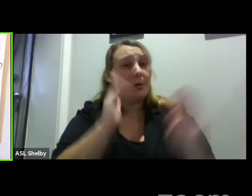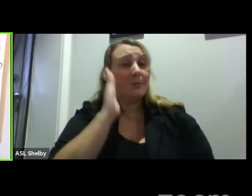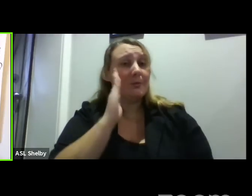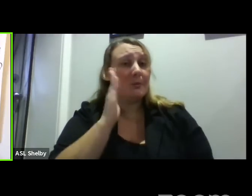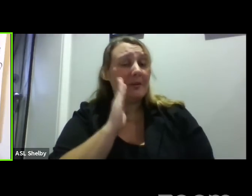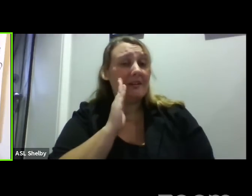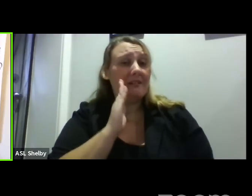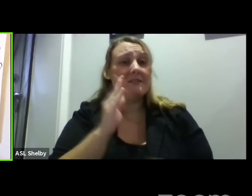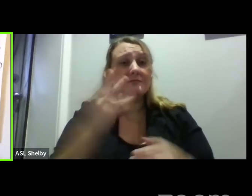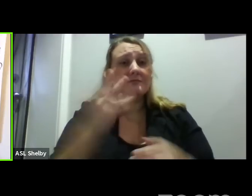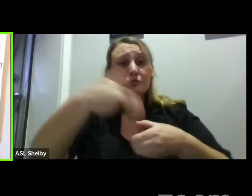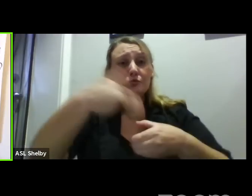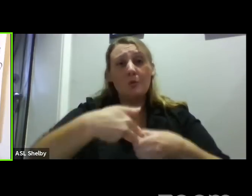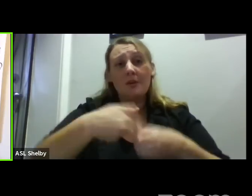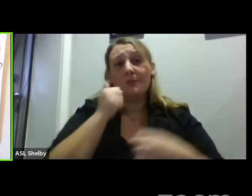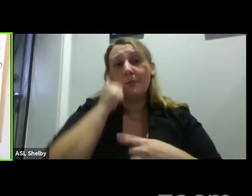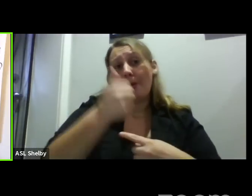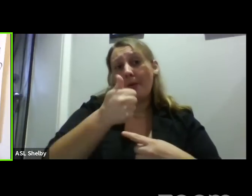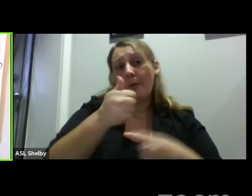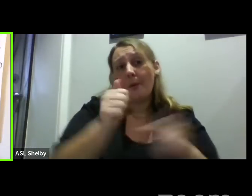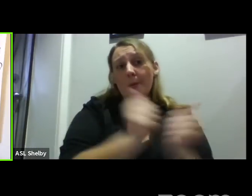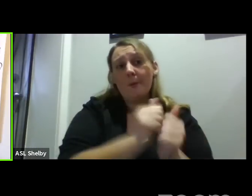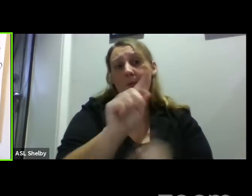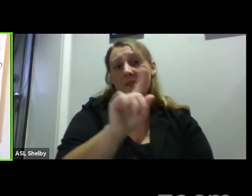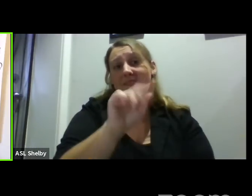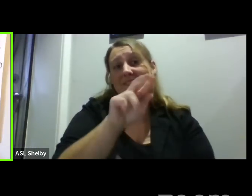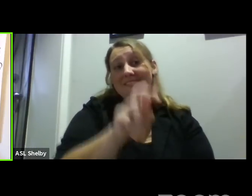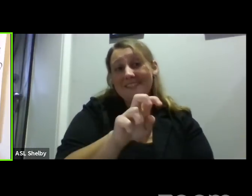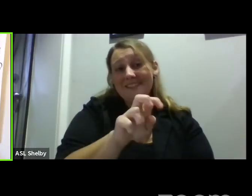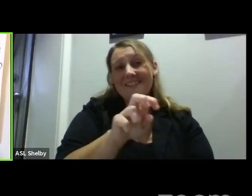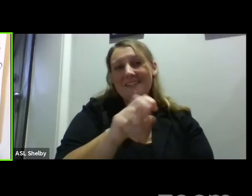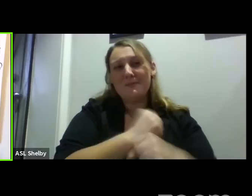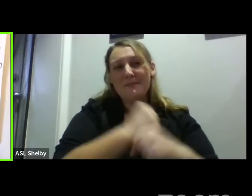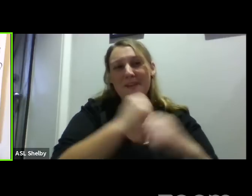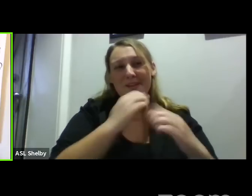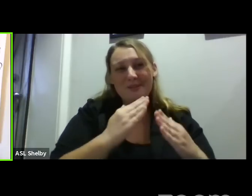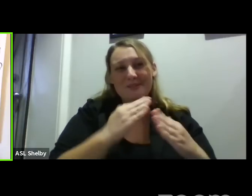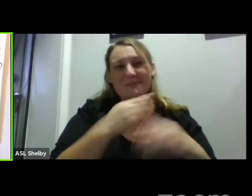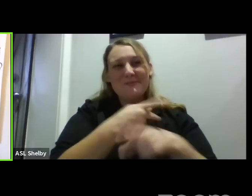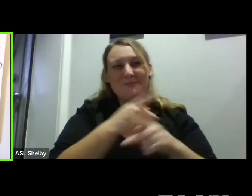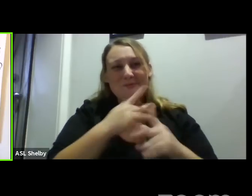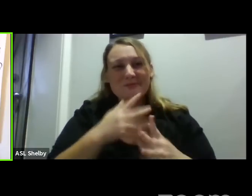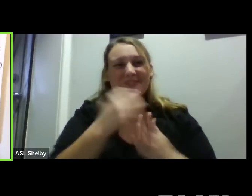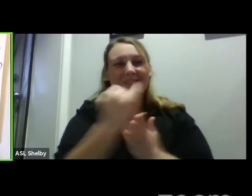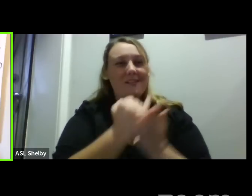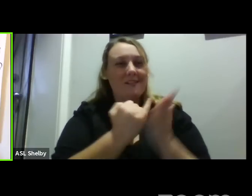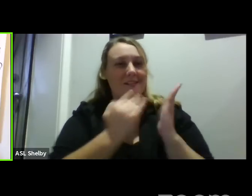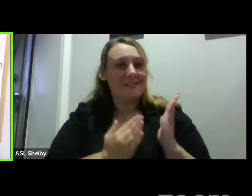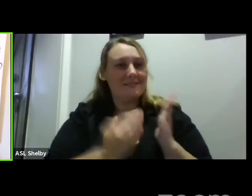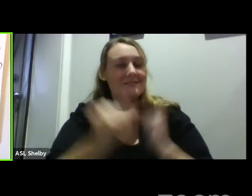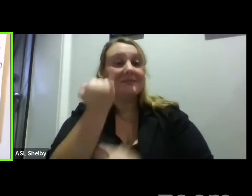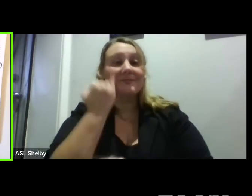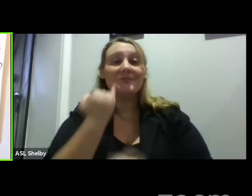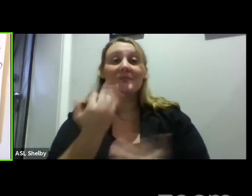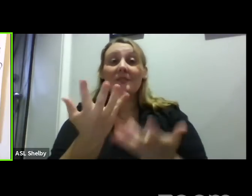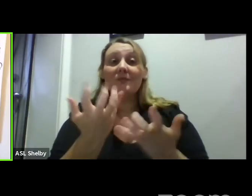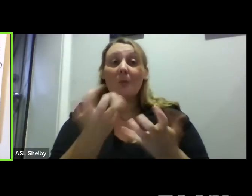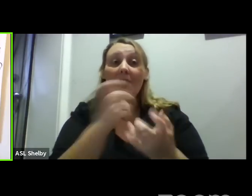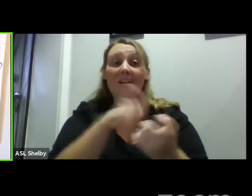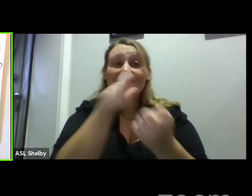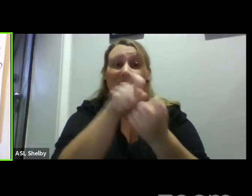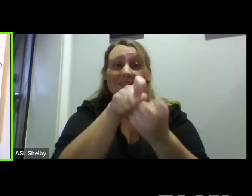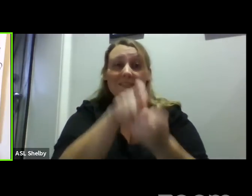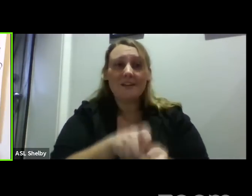makers and artists who worked on our IWD zine. More details are listed on our site and socials for how to watch.